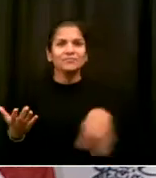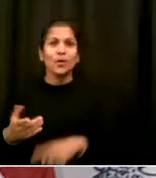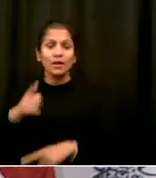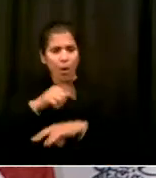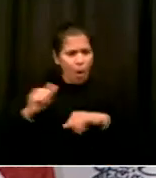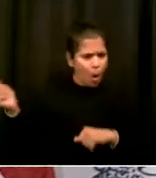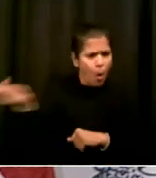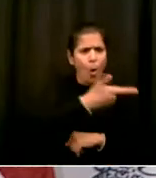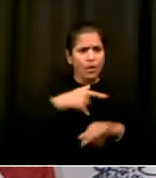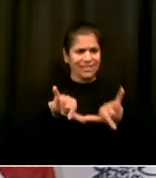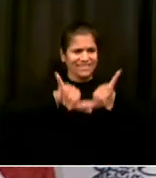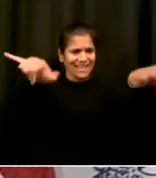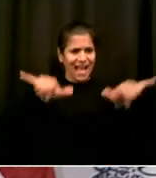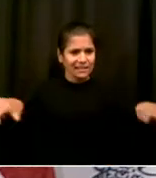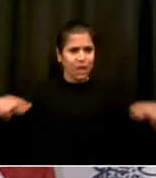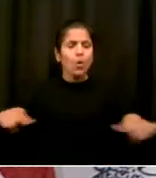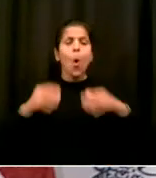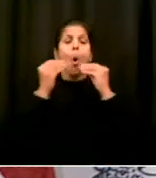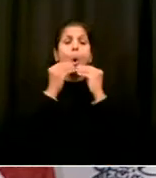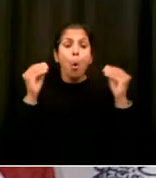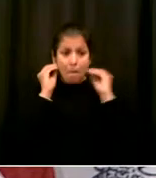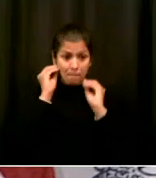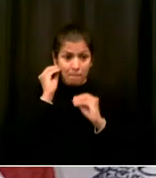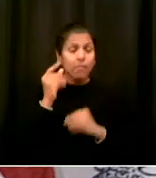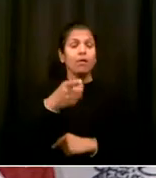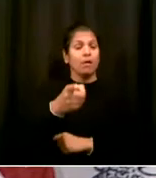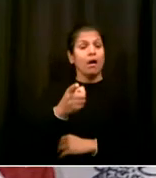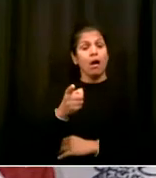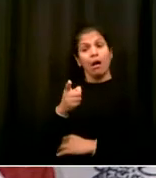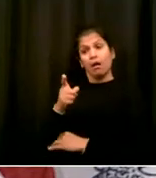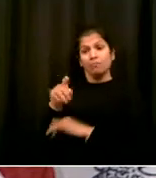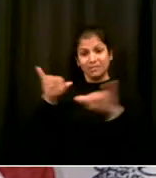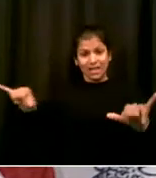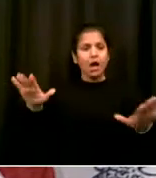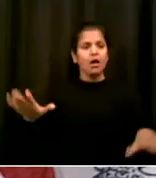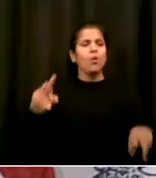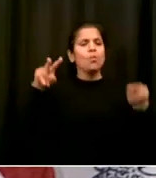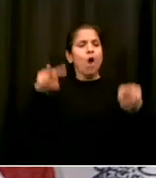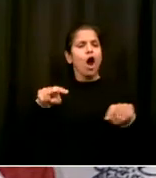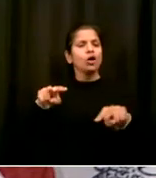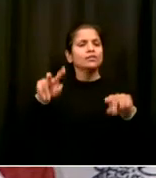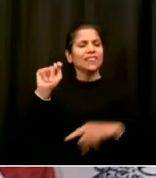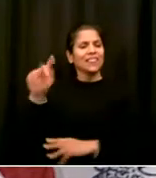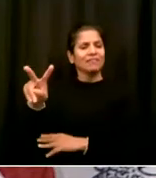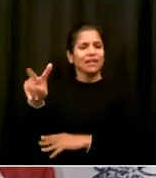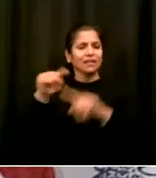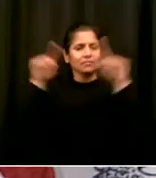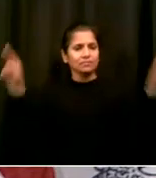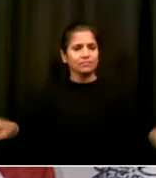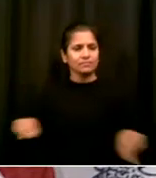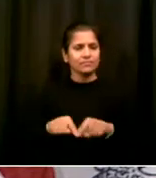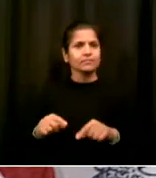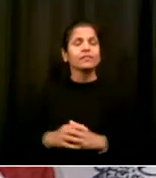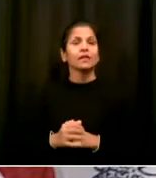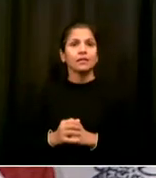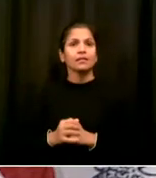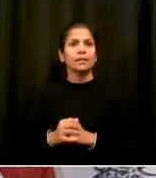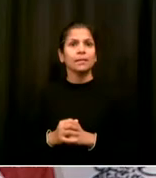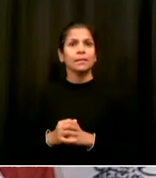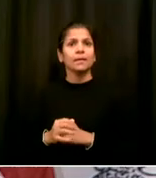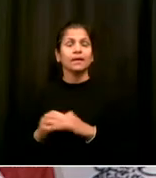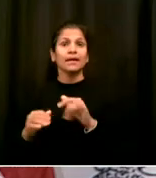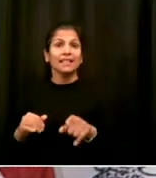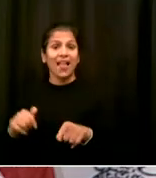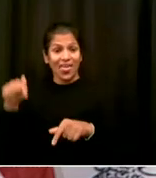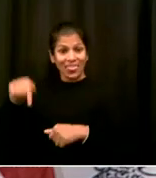Cure Violence Movement who did great work this year. All out there, small group observing the festivities and enjoying